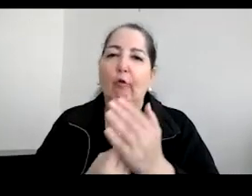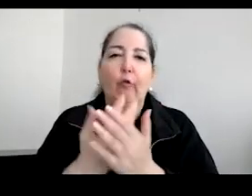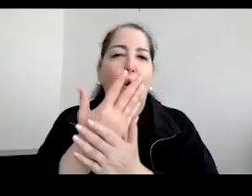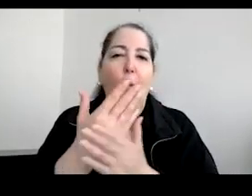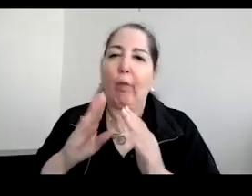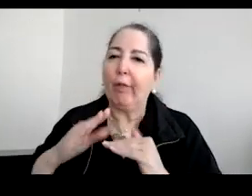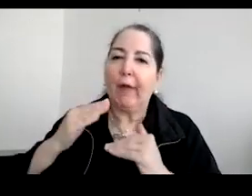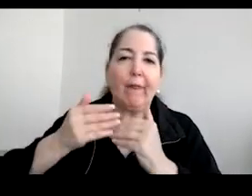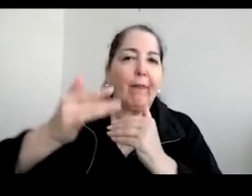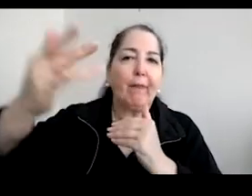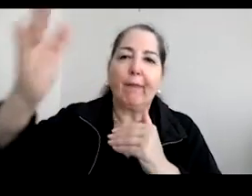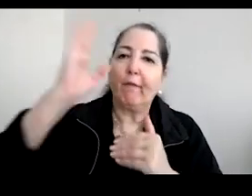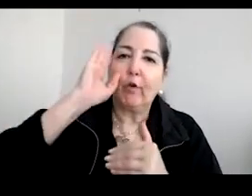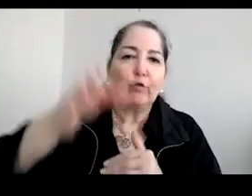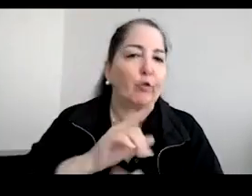add